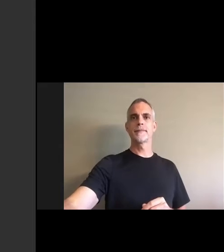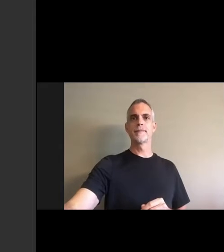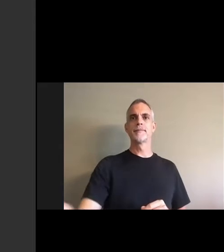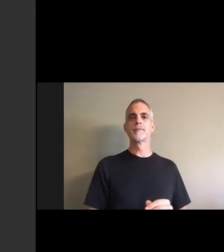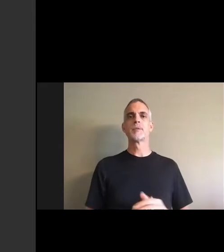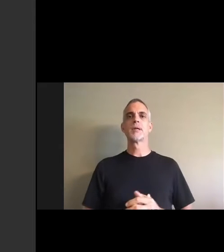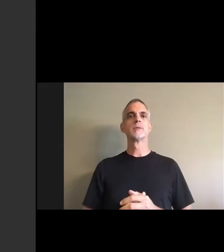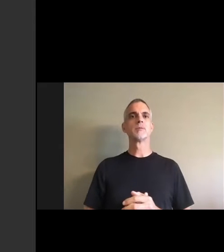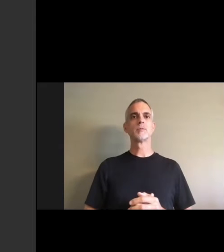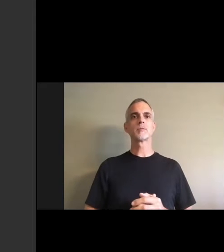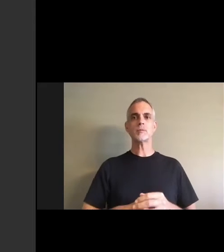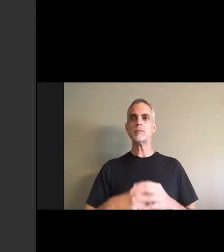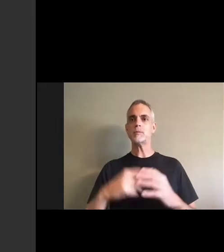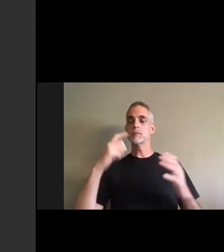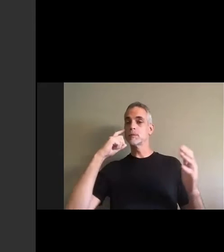Okay.